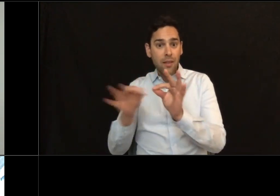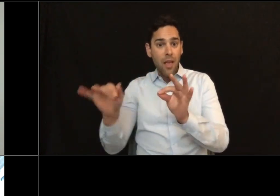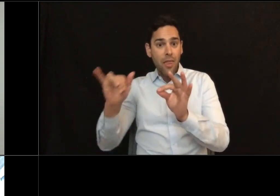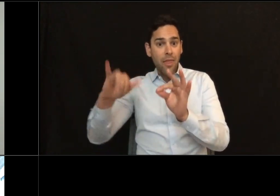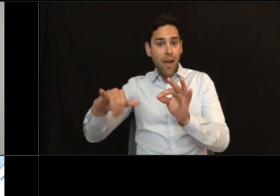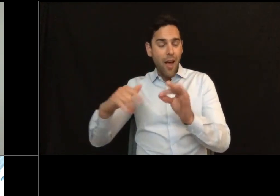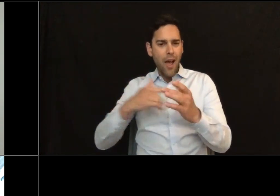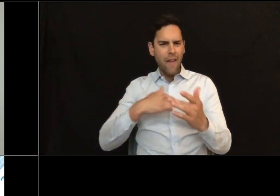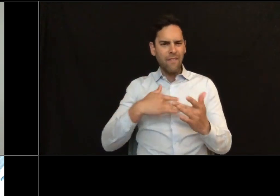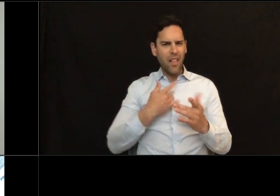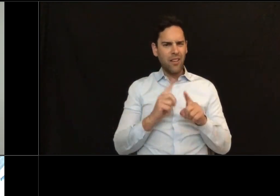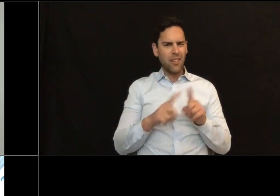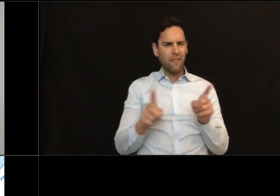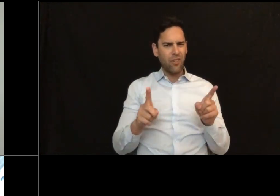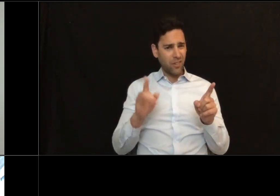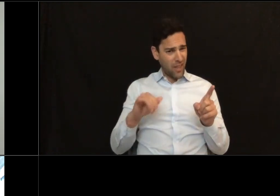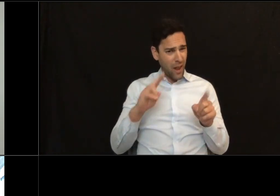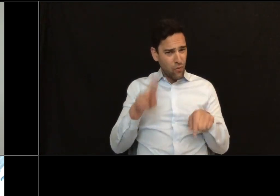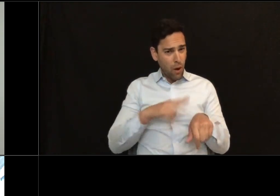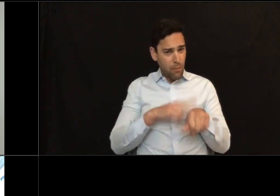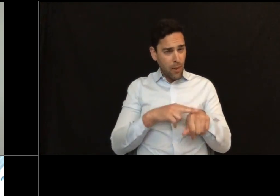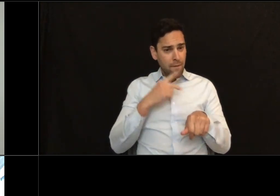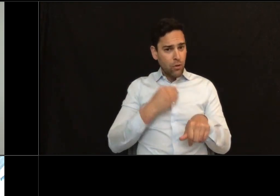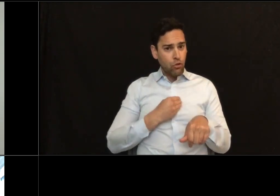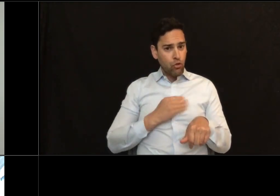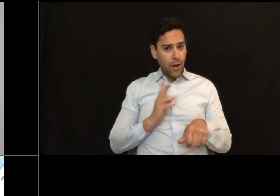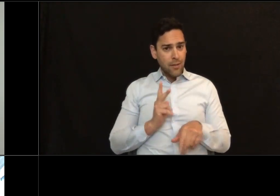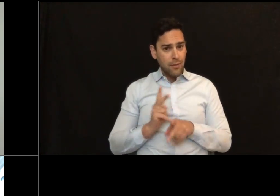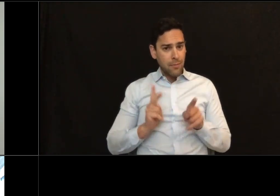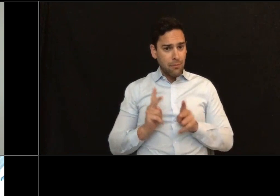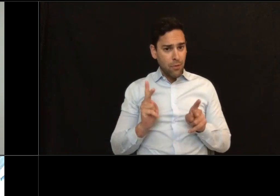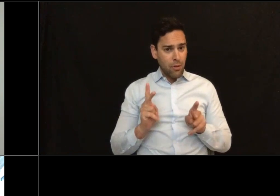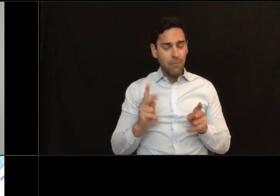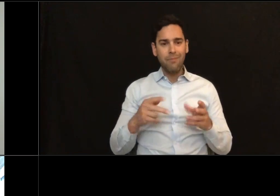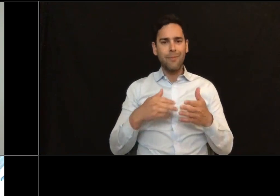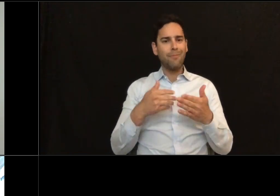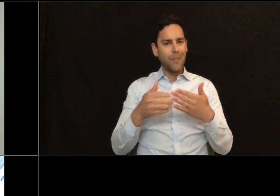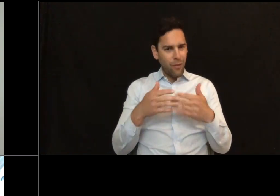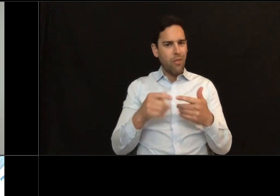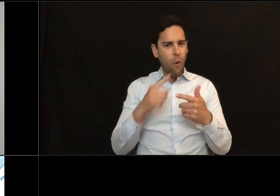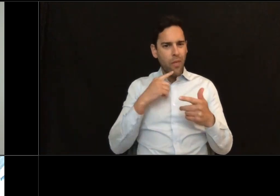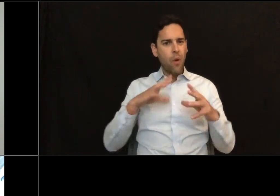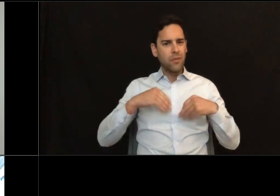in general? Even though it was an accepting environment, I still wish I could have waited until I was ready.